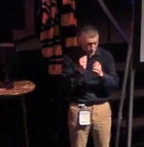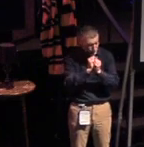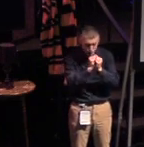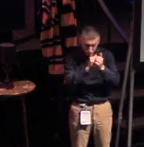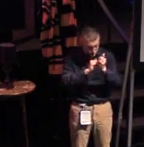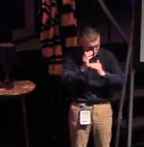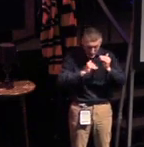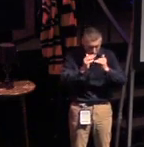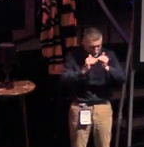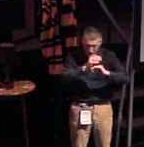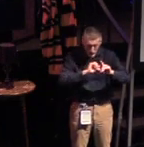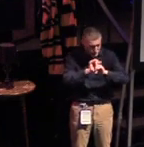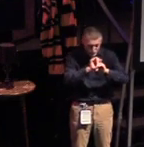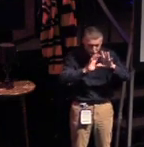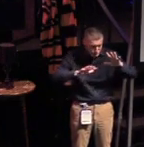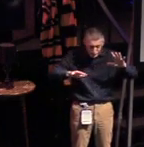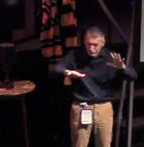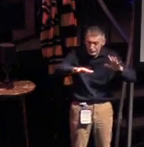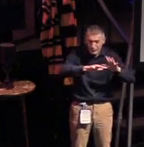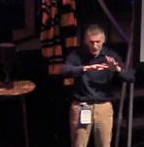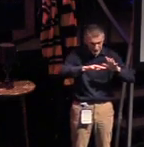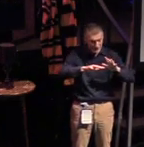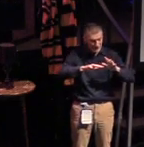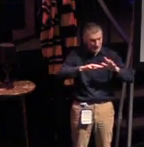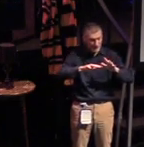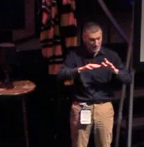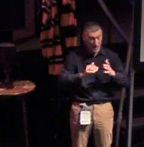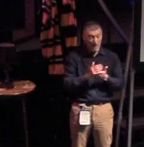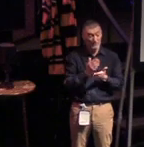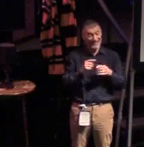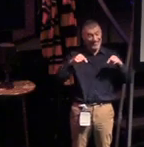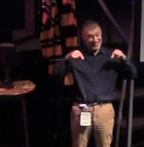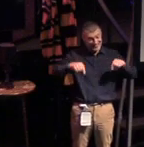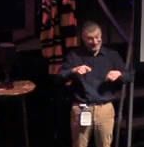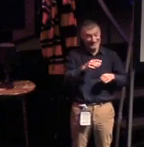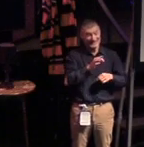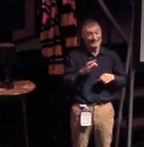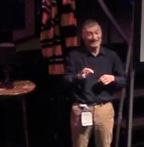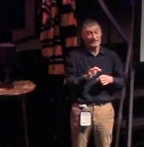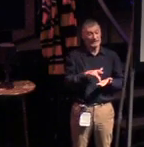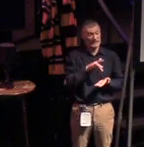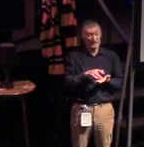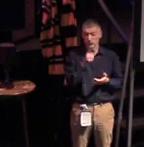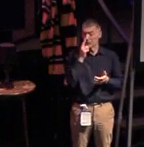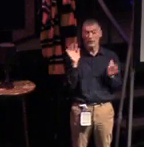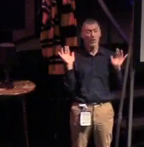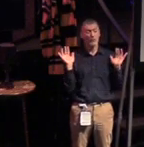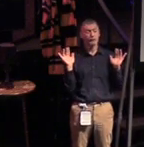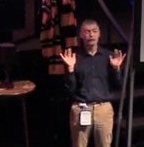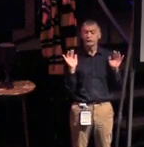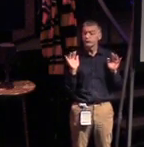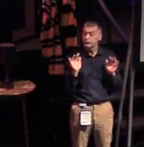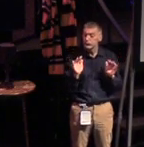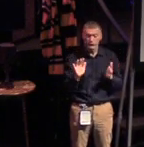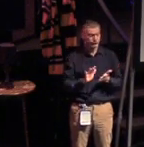it as a place in this world where every what is buying online there's a city center where people come to enjoy the songs and take part in